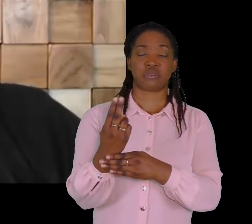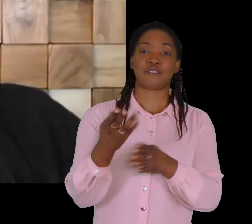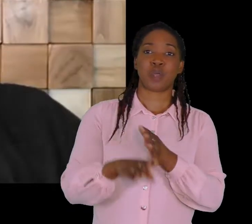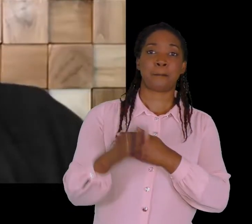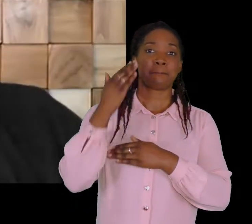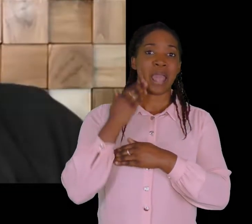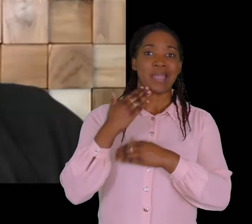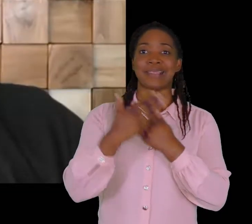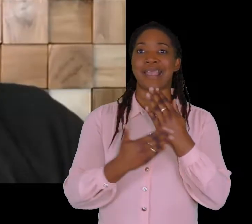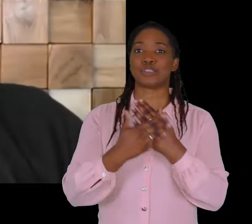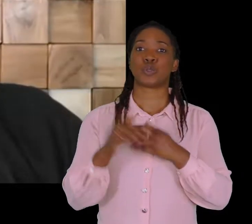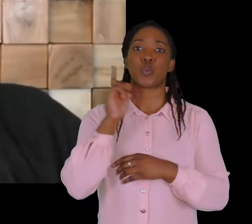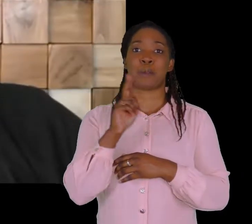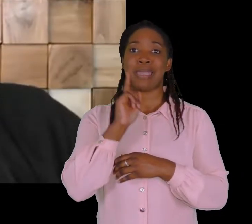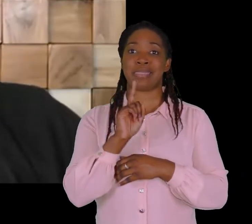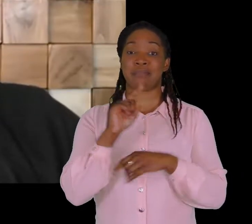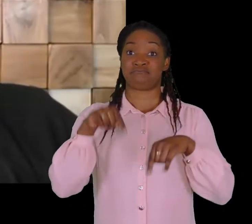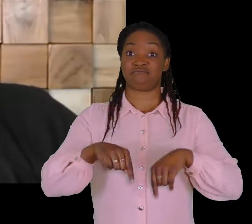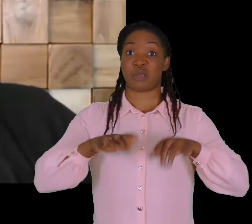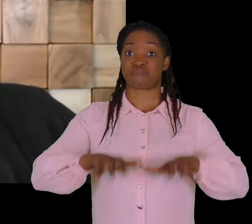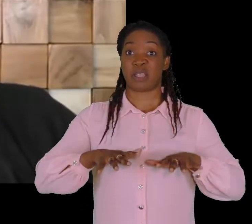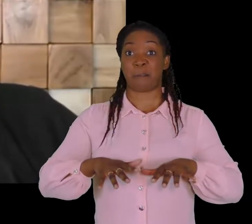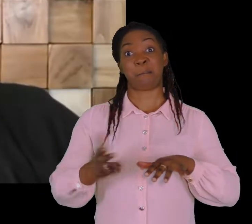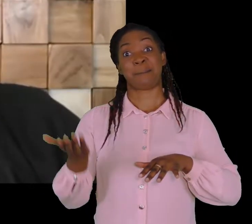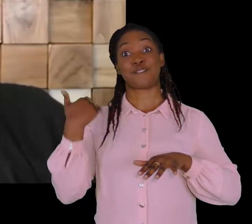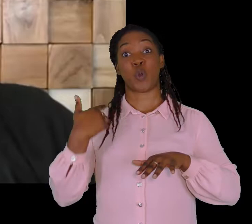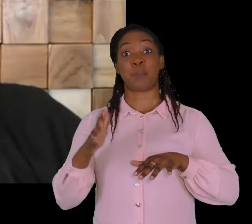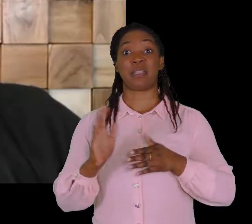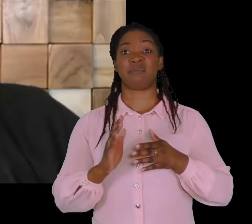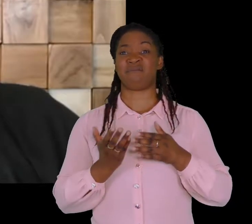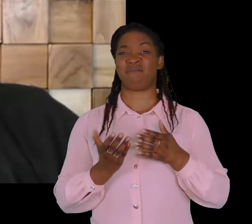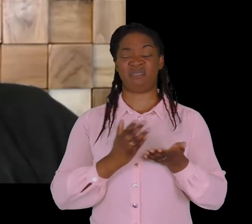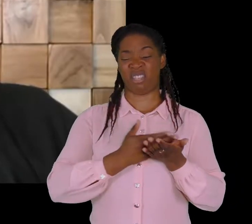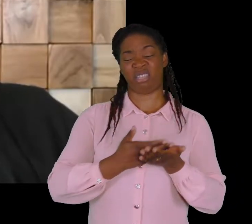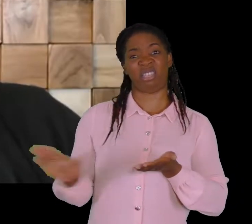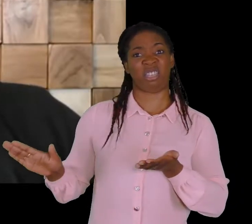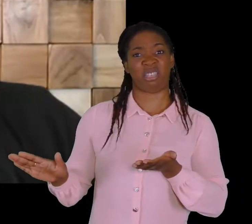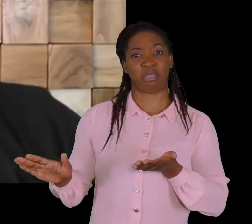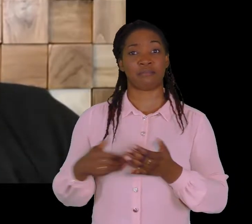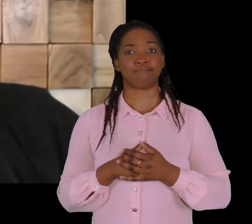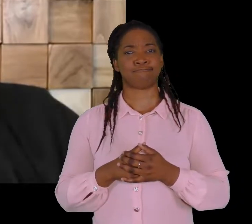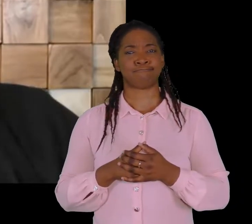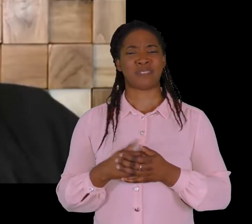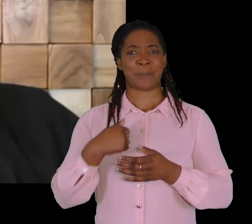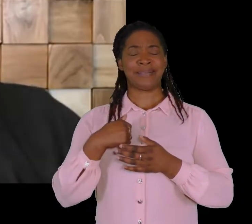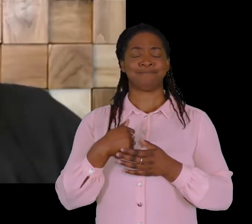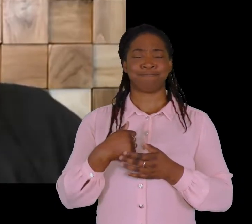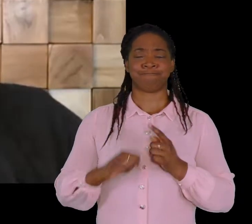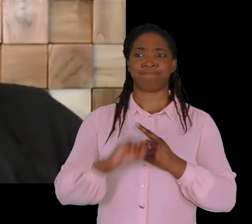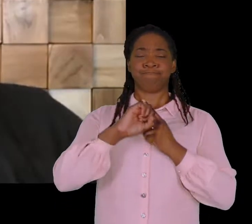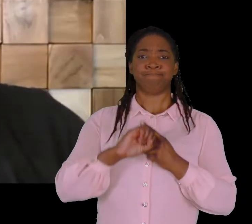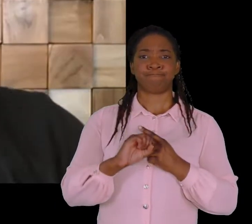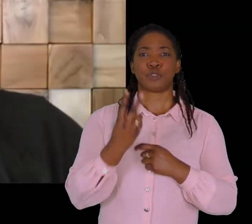Black and Asian women in Britain that had been largely overlooked and ignored. This brought up two questions for